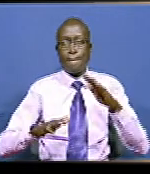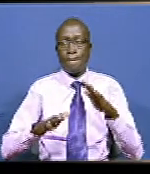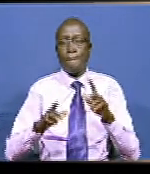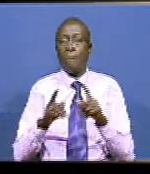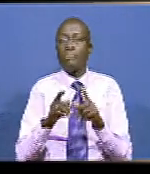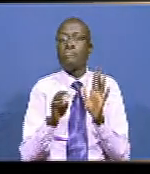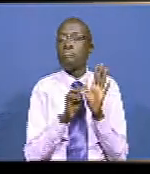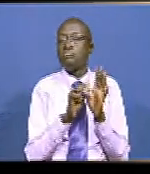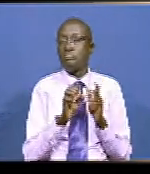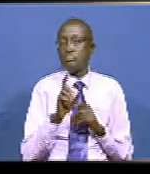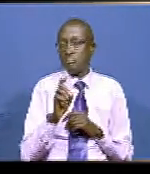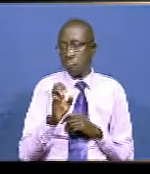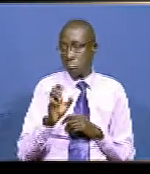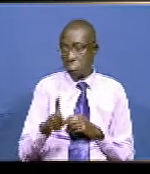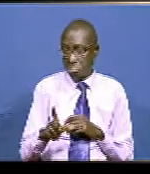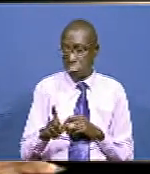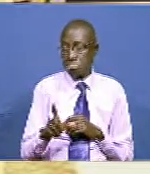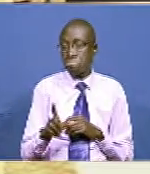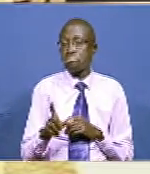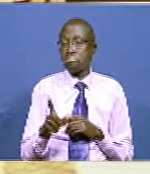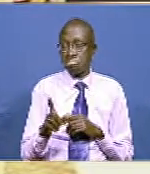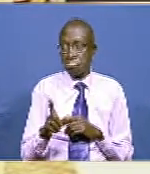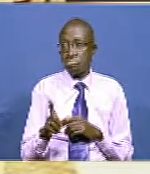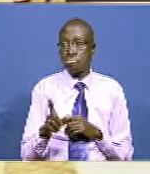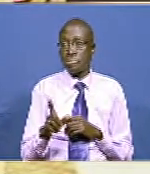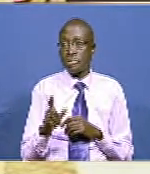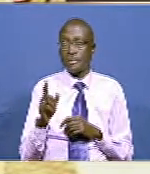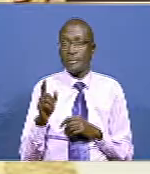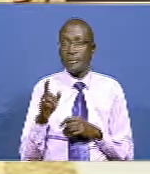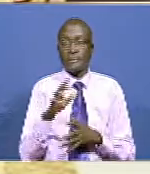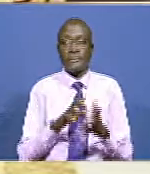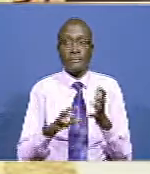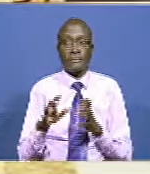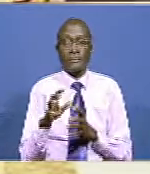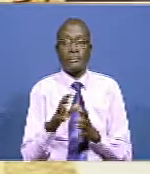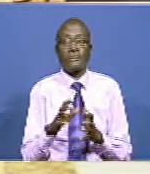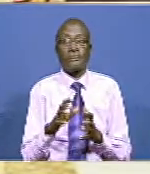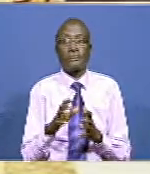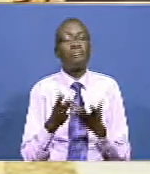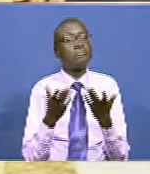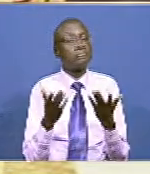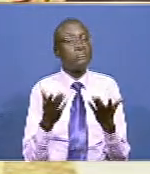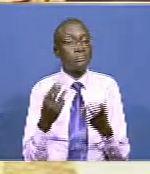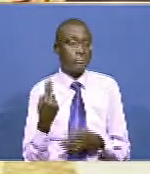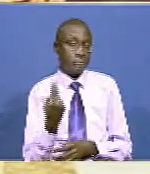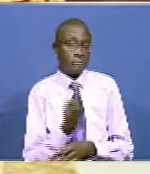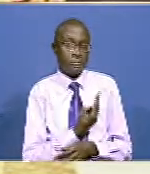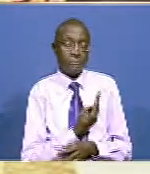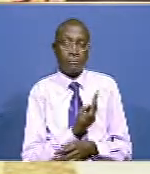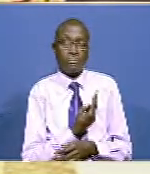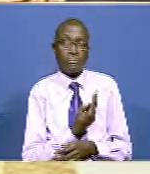A model. Yanni, why? Like, man, you're confusing. You're confusing us. Yeah, yeah, yeah.